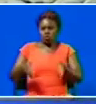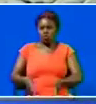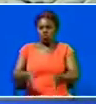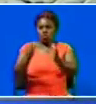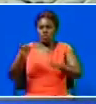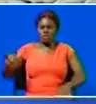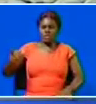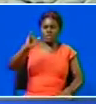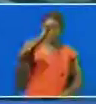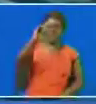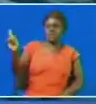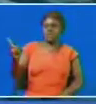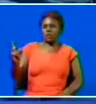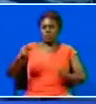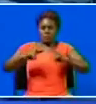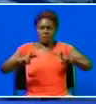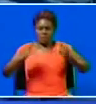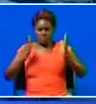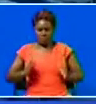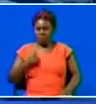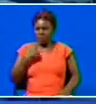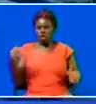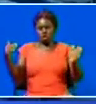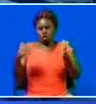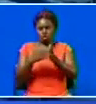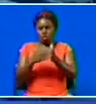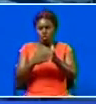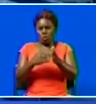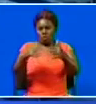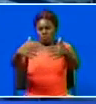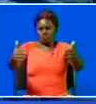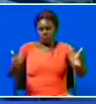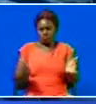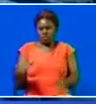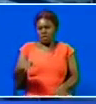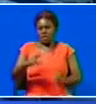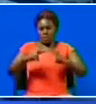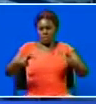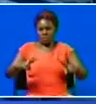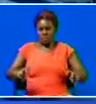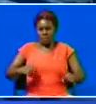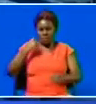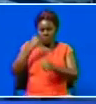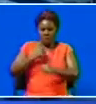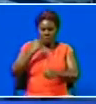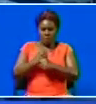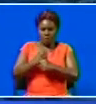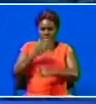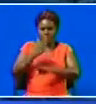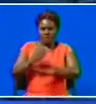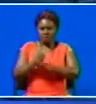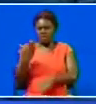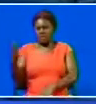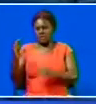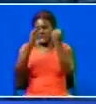area of Nairobi. Investigators have since sealed off the area for further investigations. In the continued recent wave of contraband in the